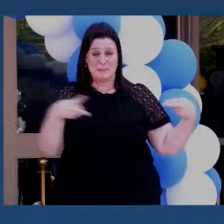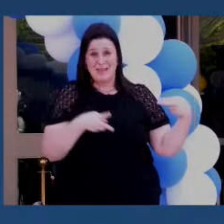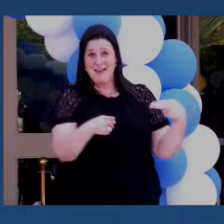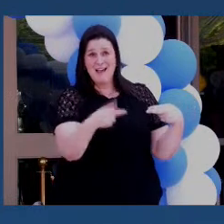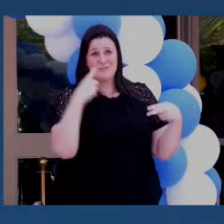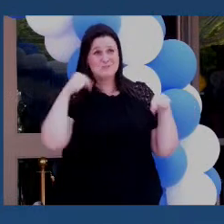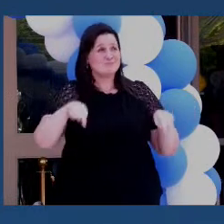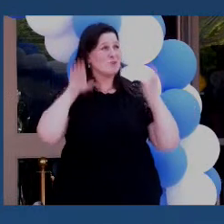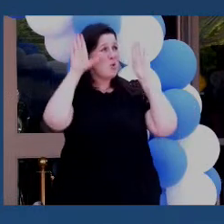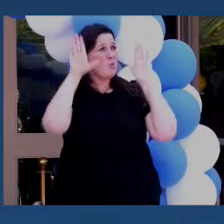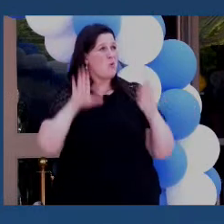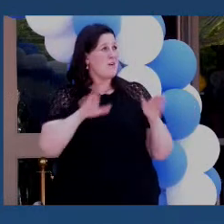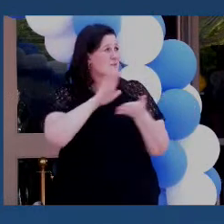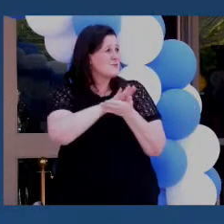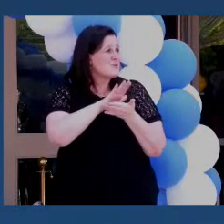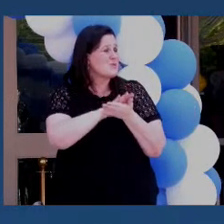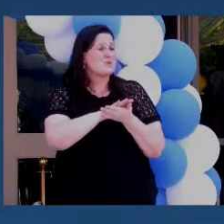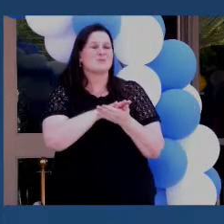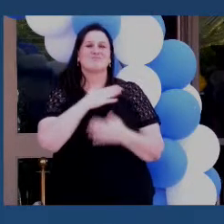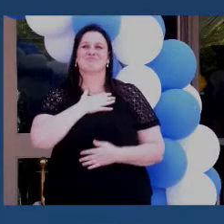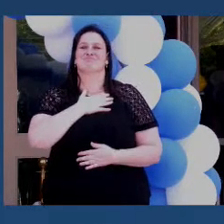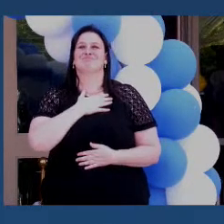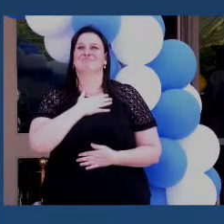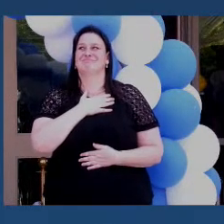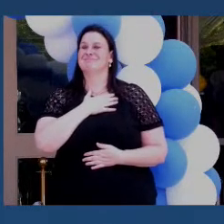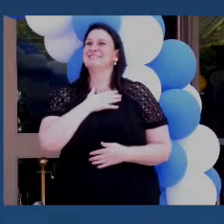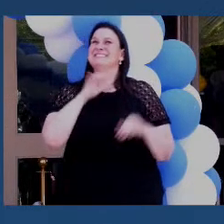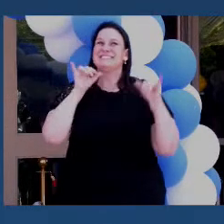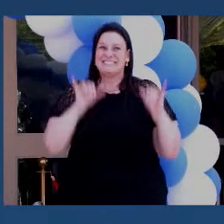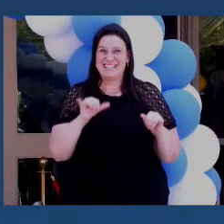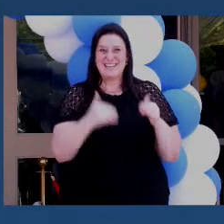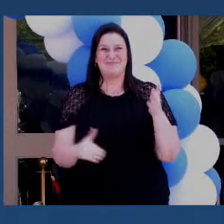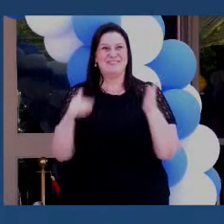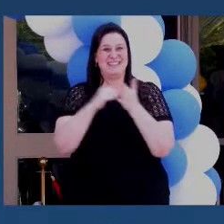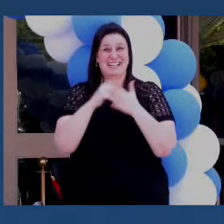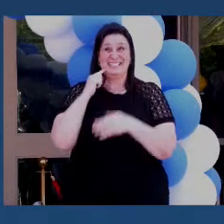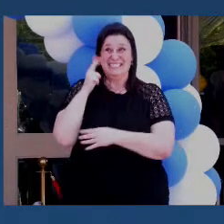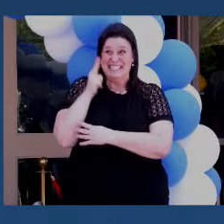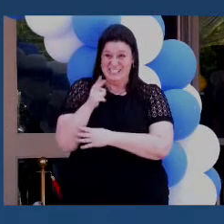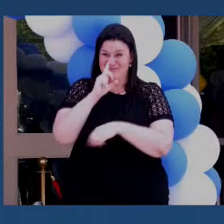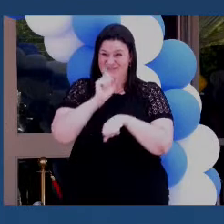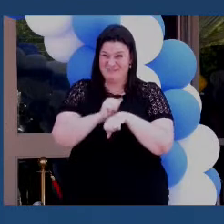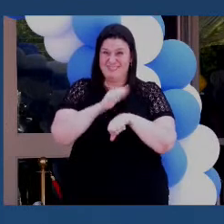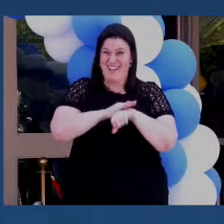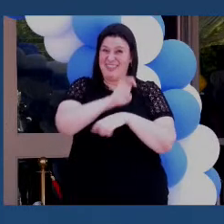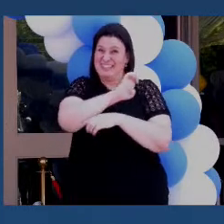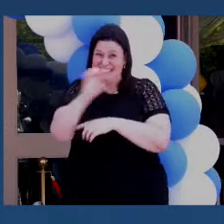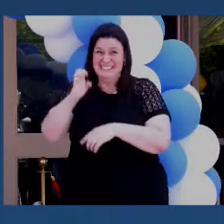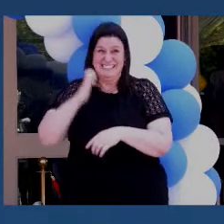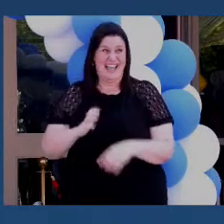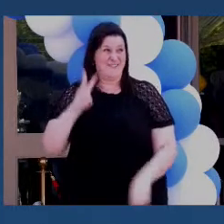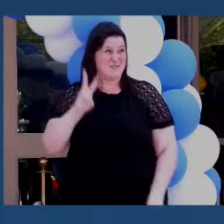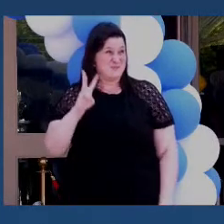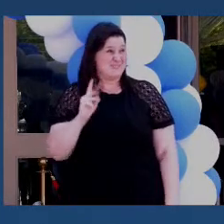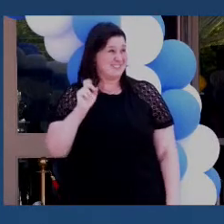school, I'm experiencing history right here on the east side of Wilmington.